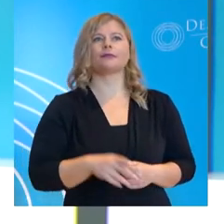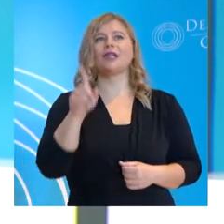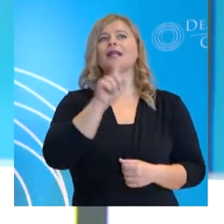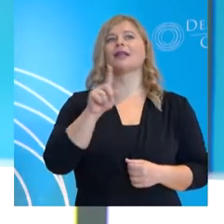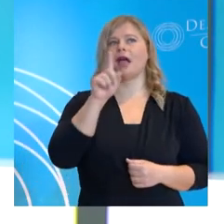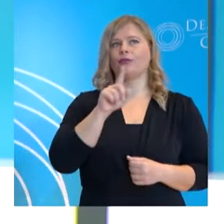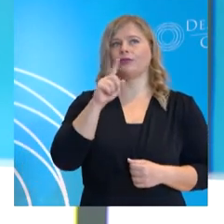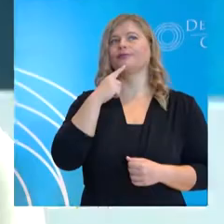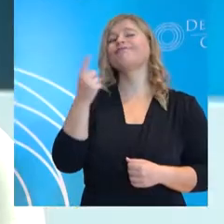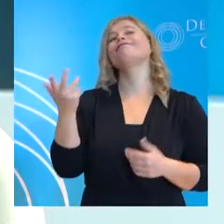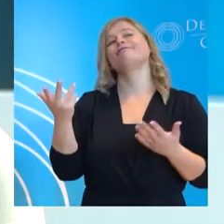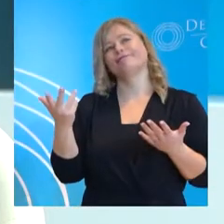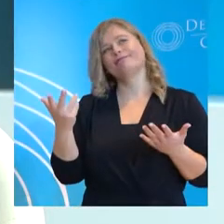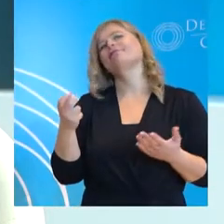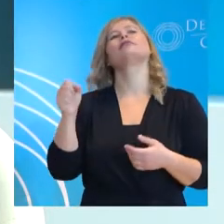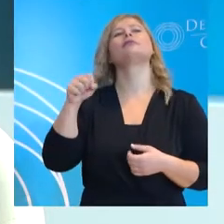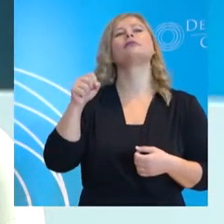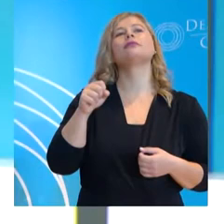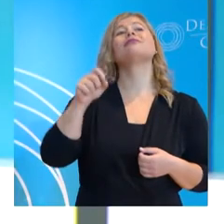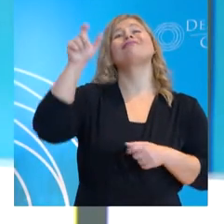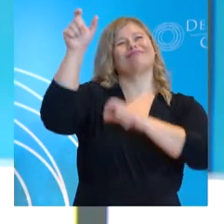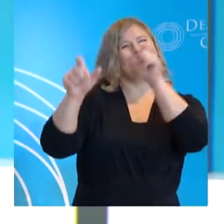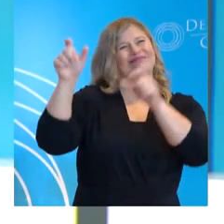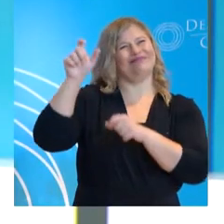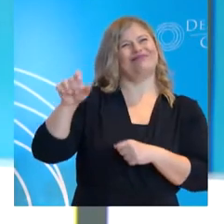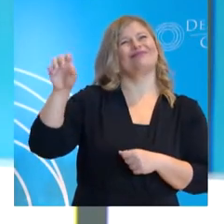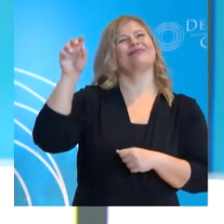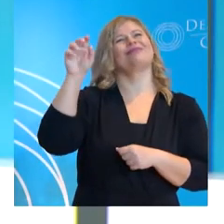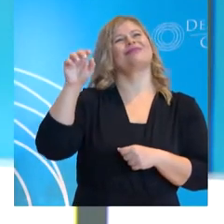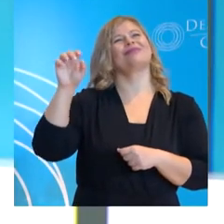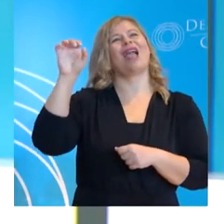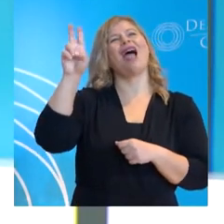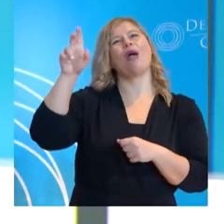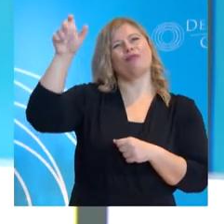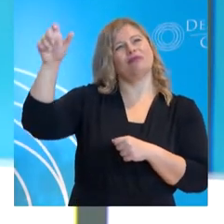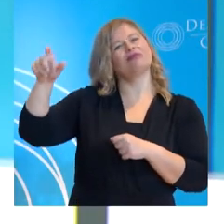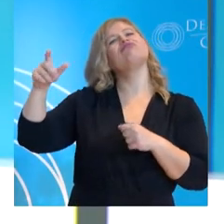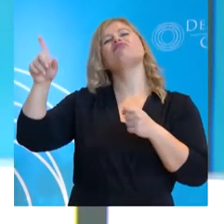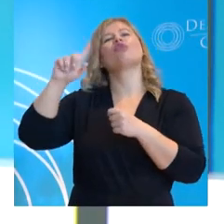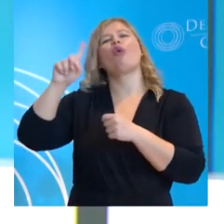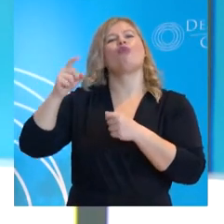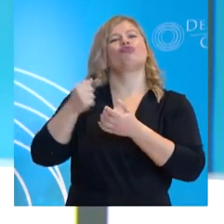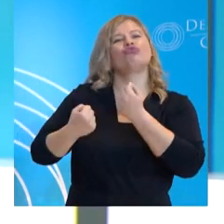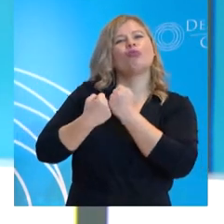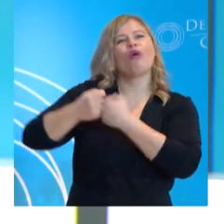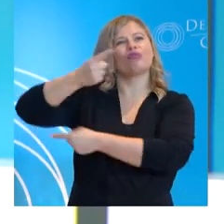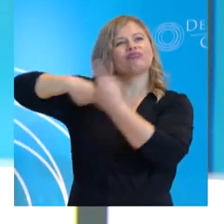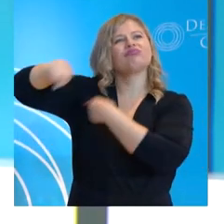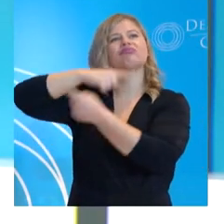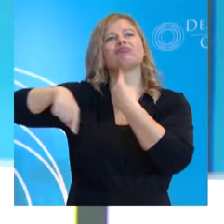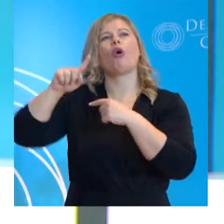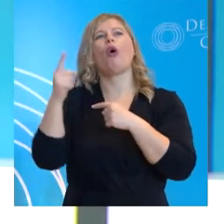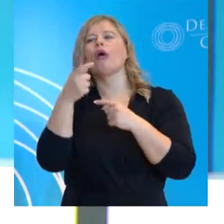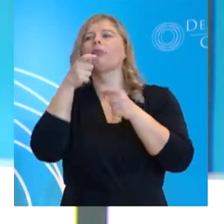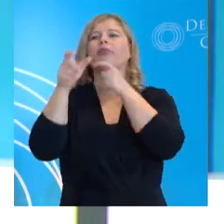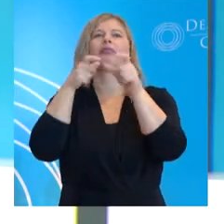European solidarity. Yeah. The fact that we have not been able to agree on a common migration and asylum pact is due to the fact that some countries simply consider